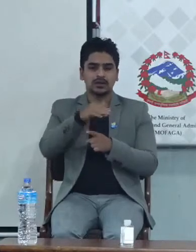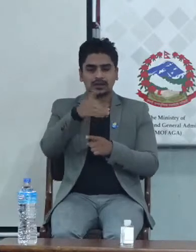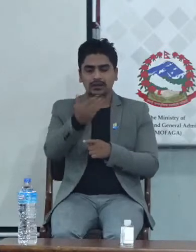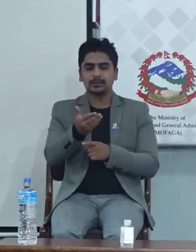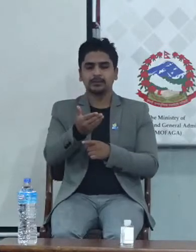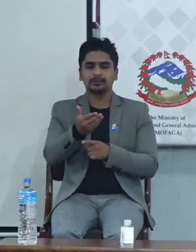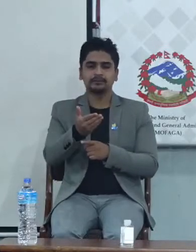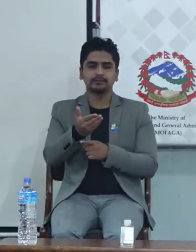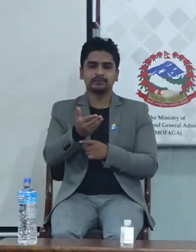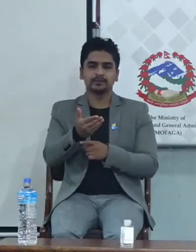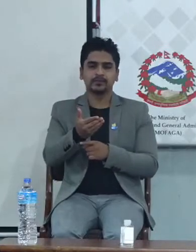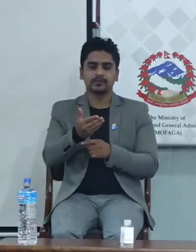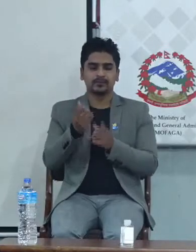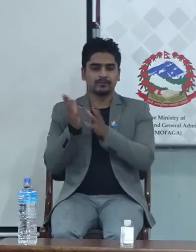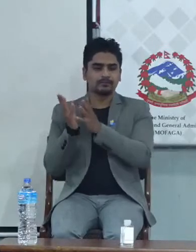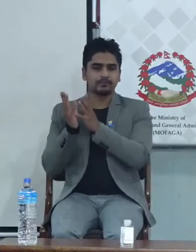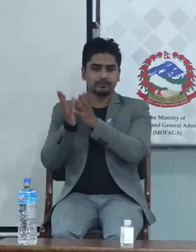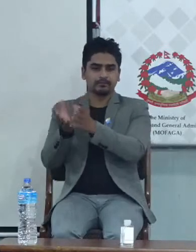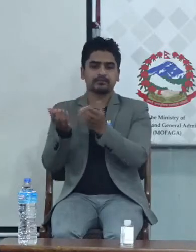Thank you, madam.